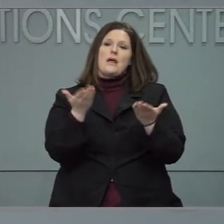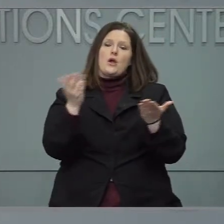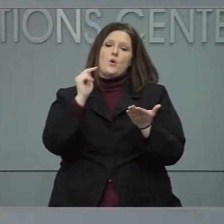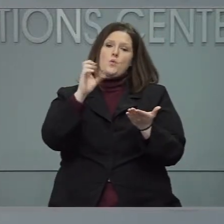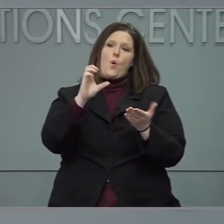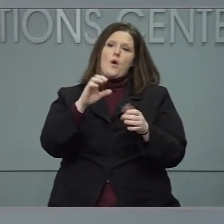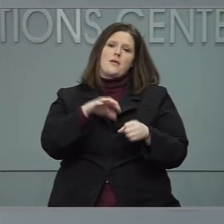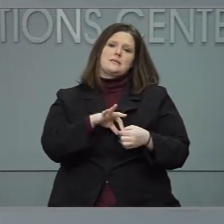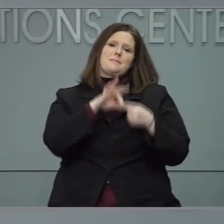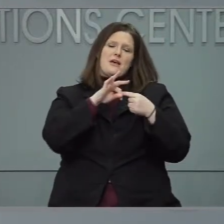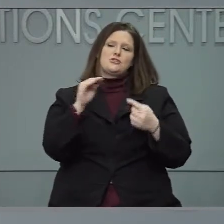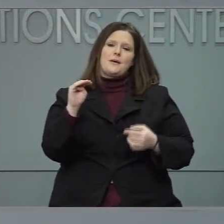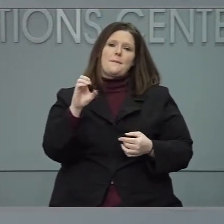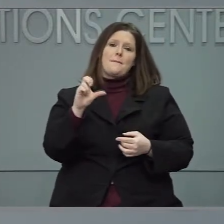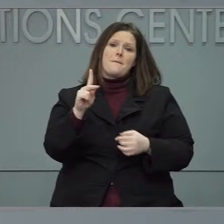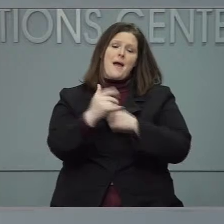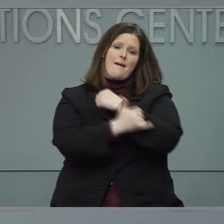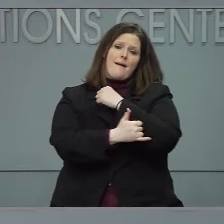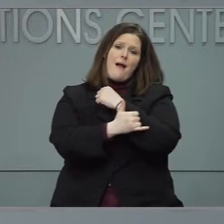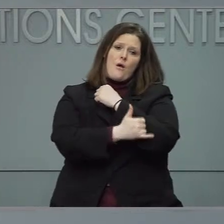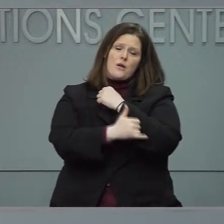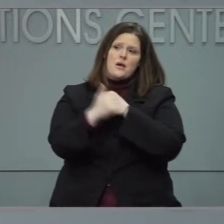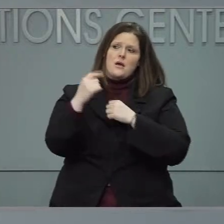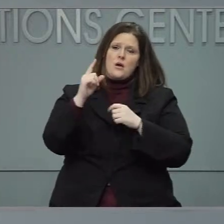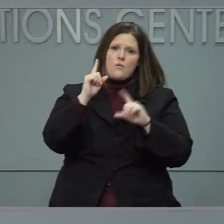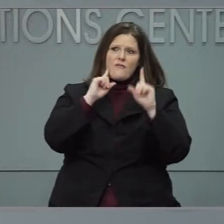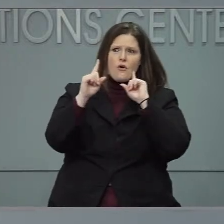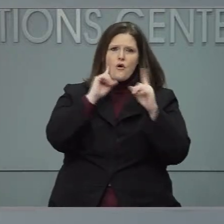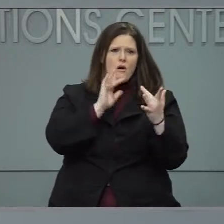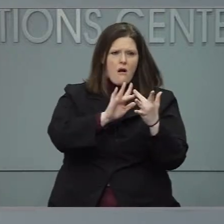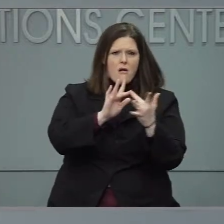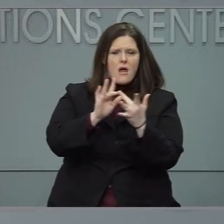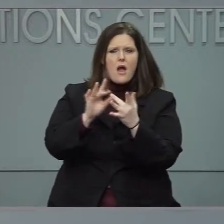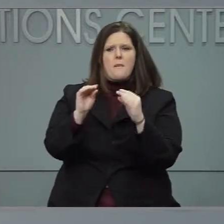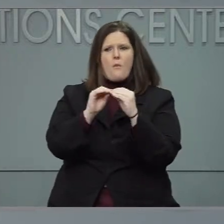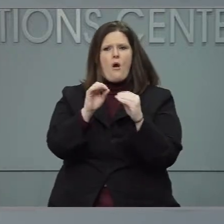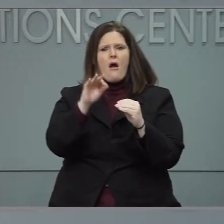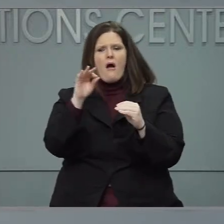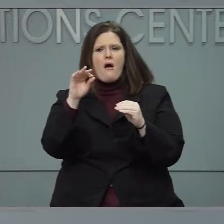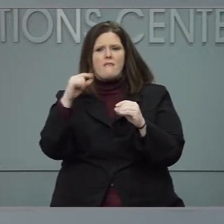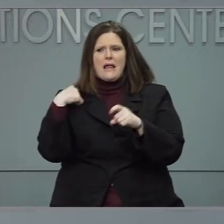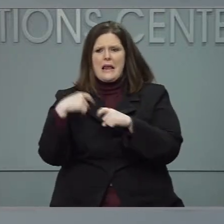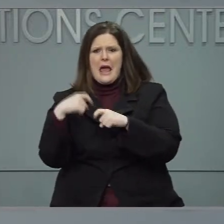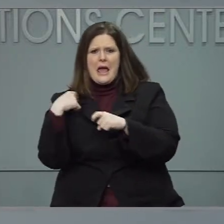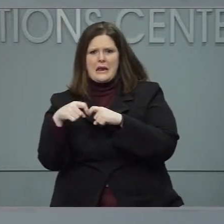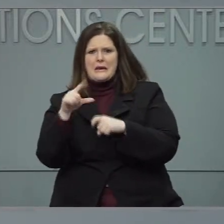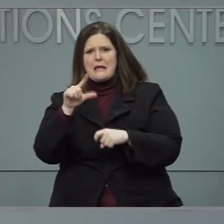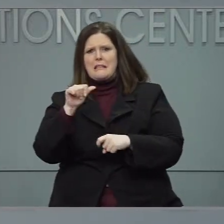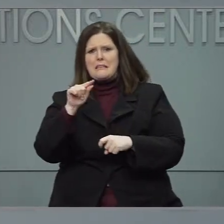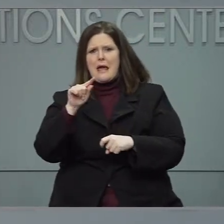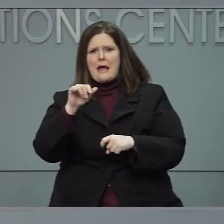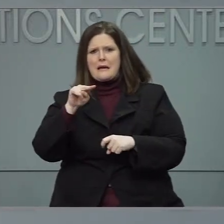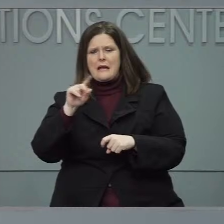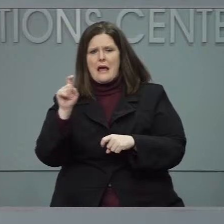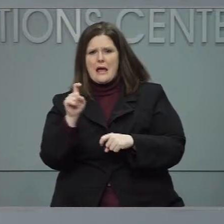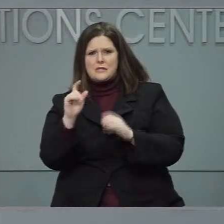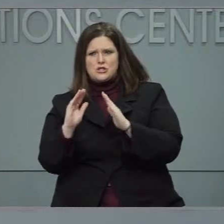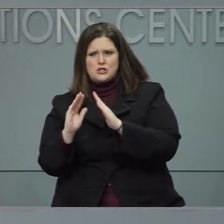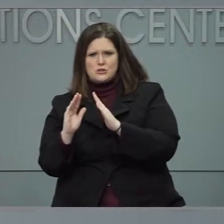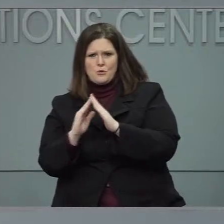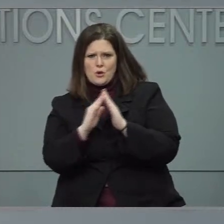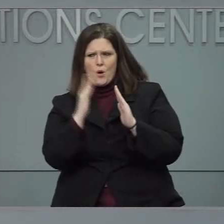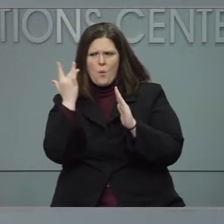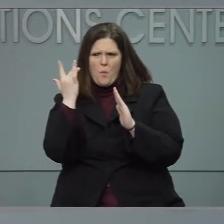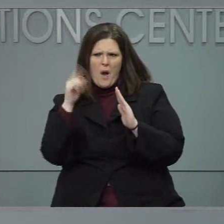County on a county level, there has been a lot of outreach to the minority communities, and especially the Latinx community. What do you think is the lingering reason for